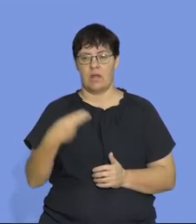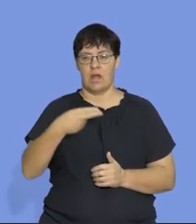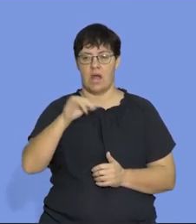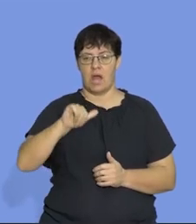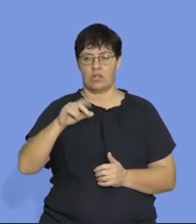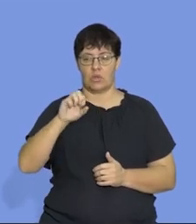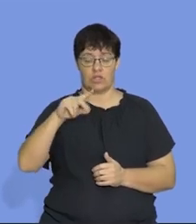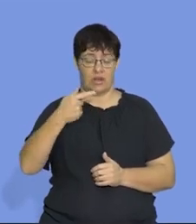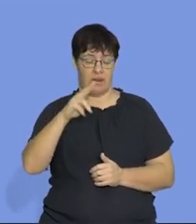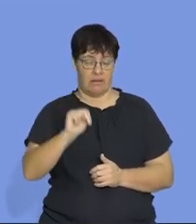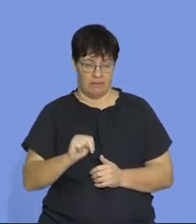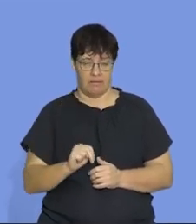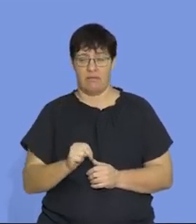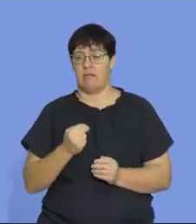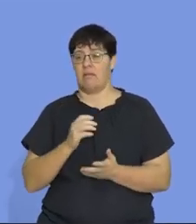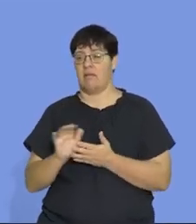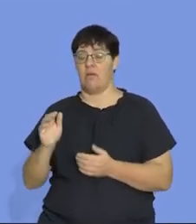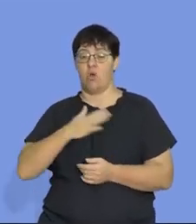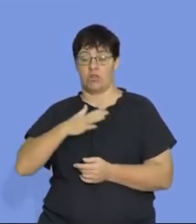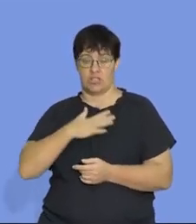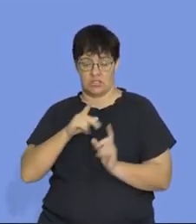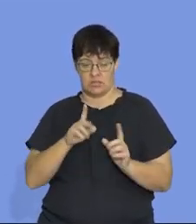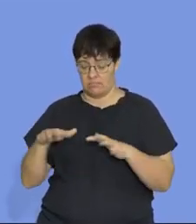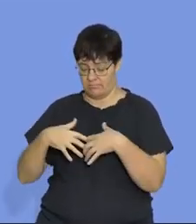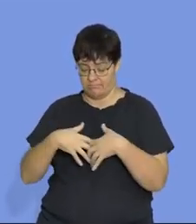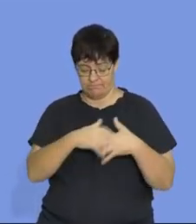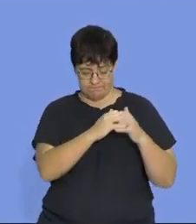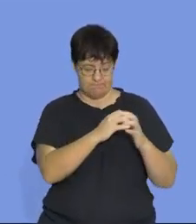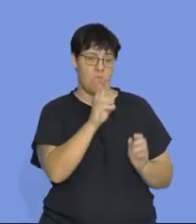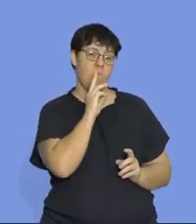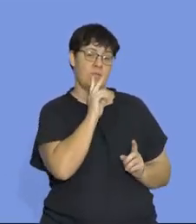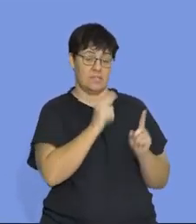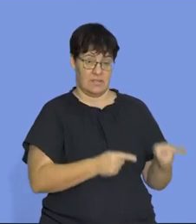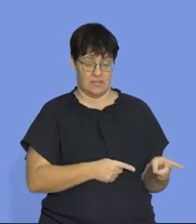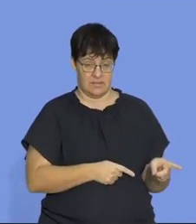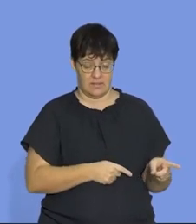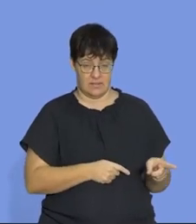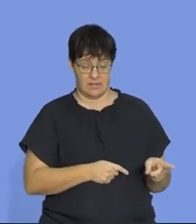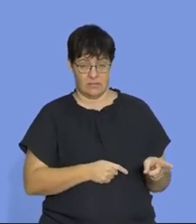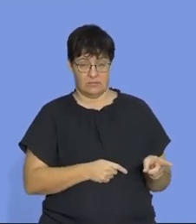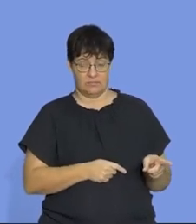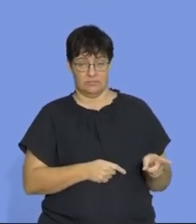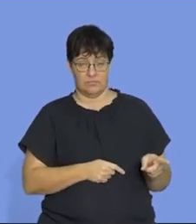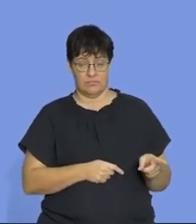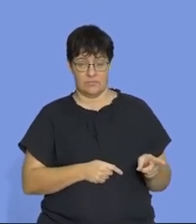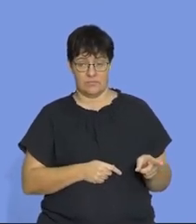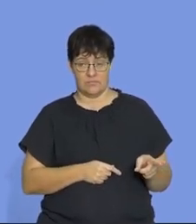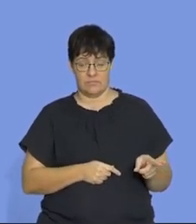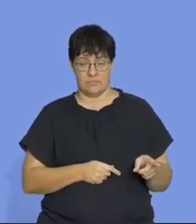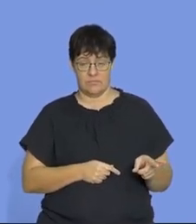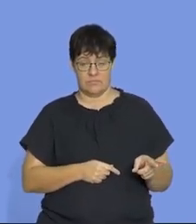molecules and oxygen molecules to form water molecules. Okay, so between at